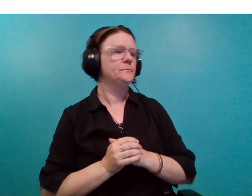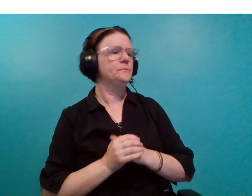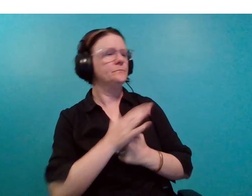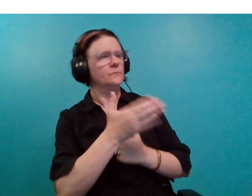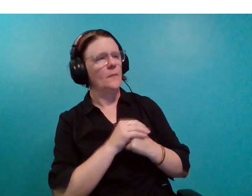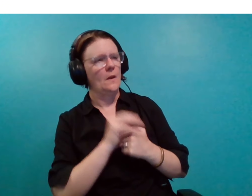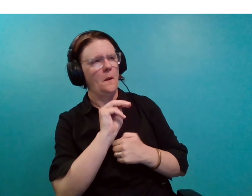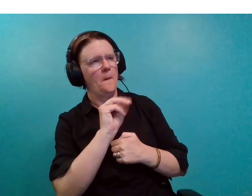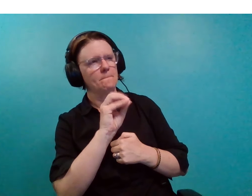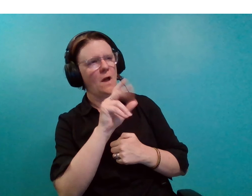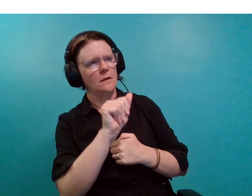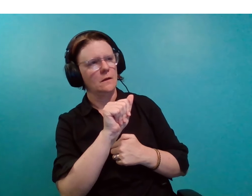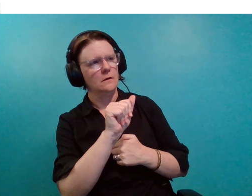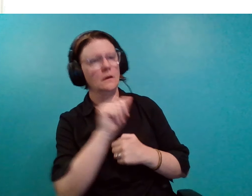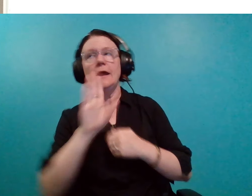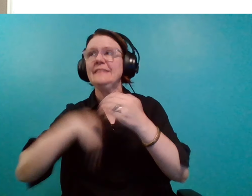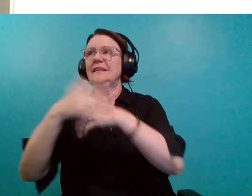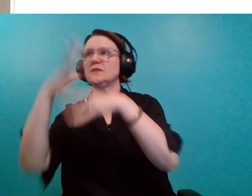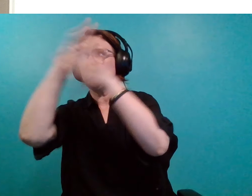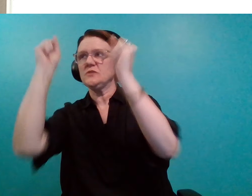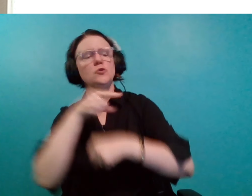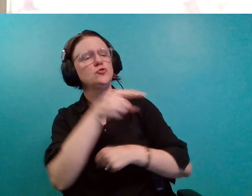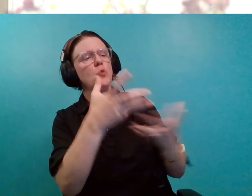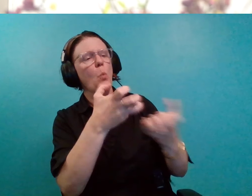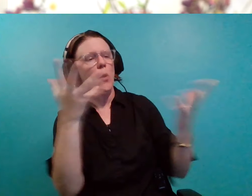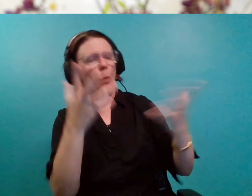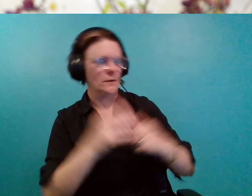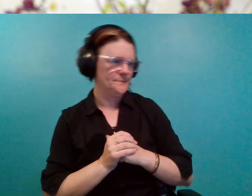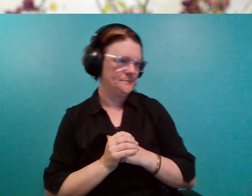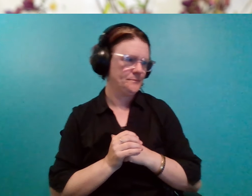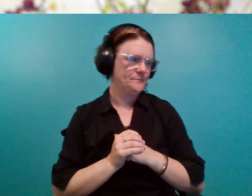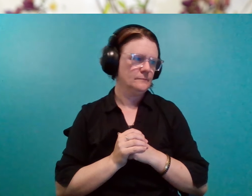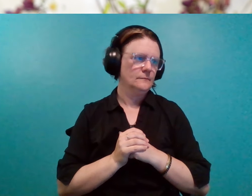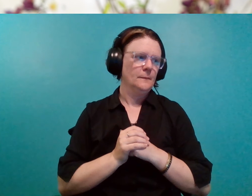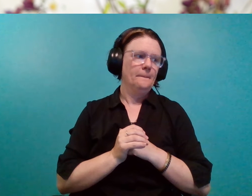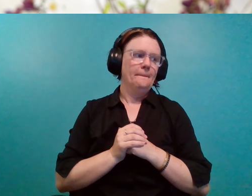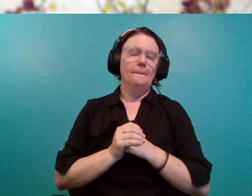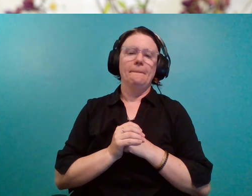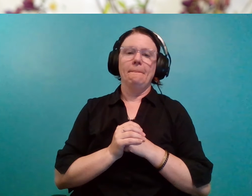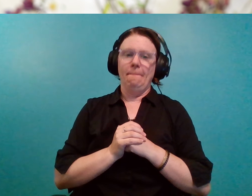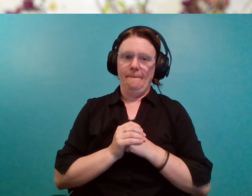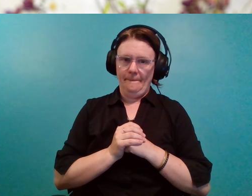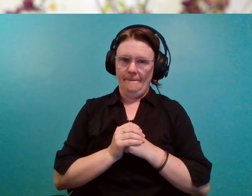So Monica, what do you want to see from the next Commander-in-Chief? When I think about